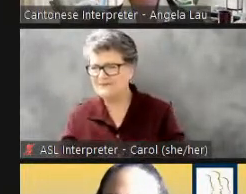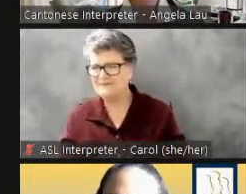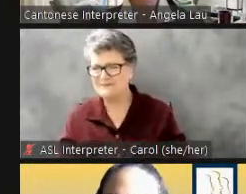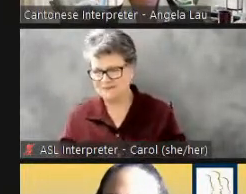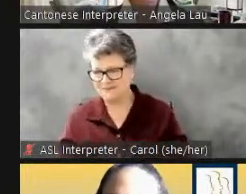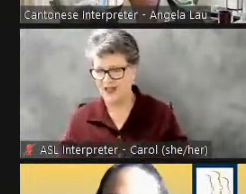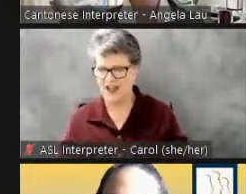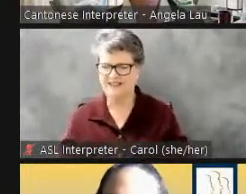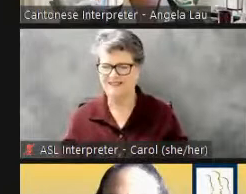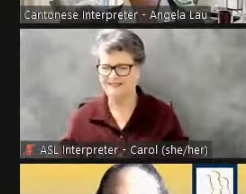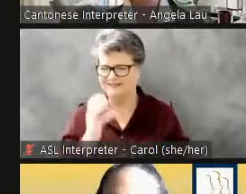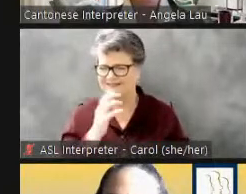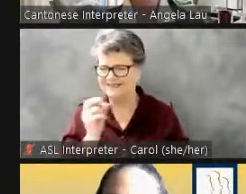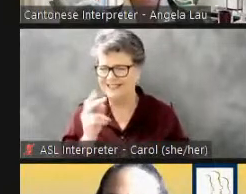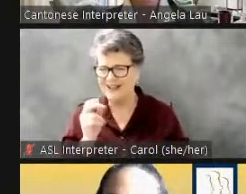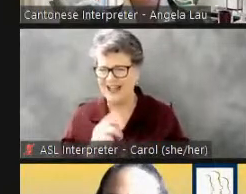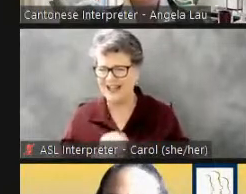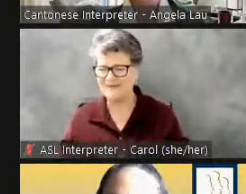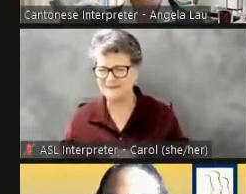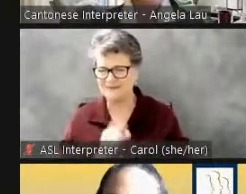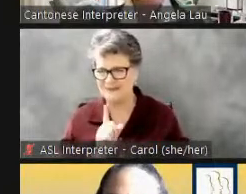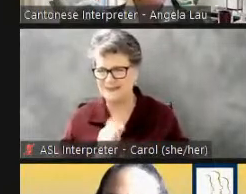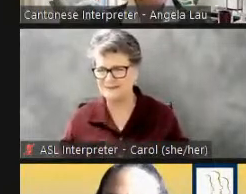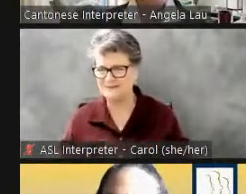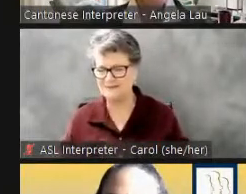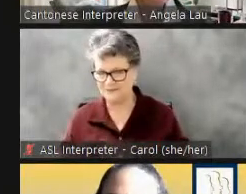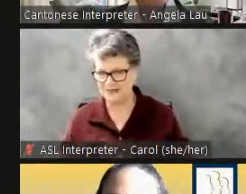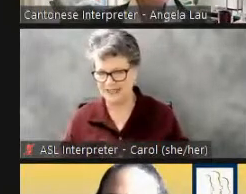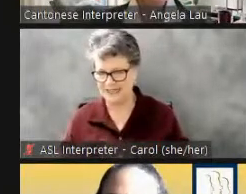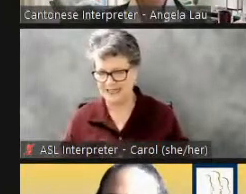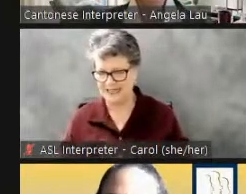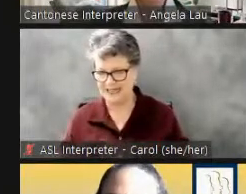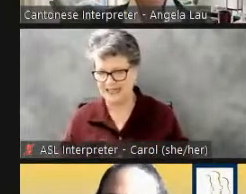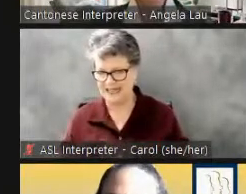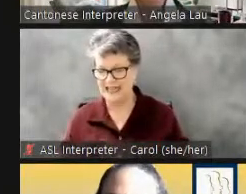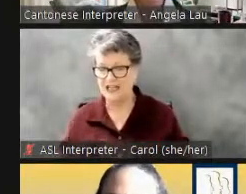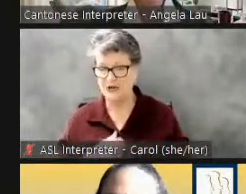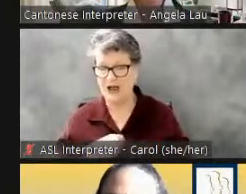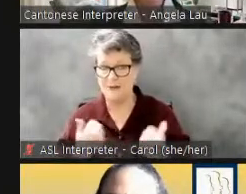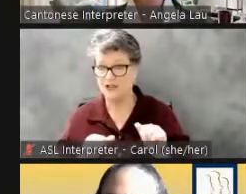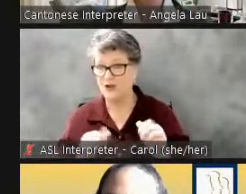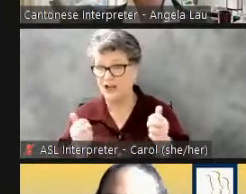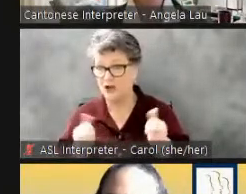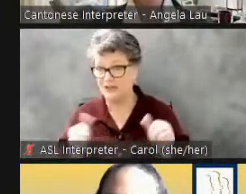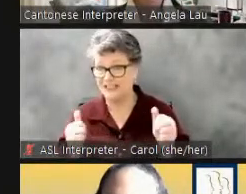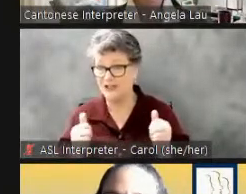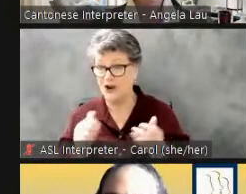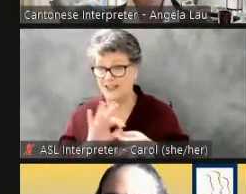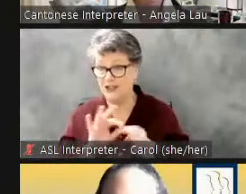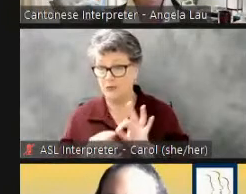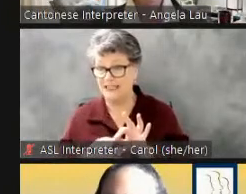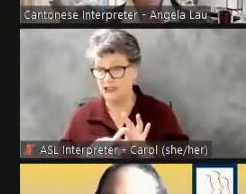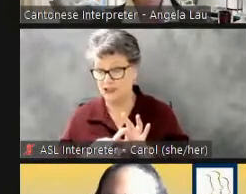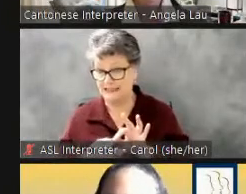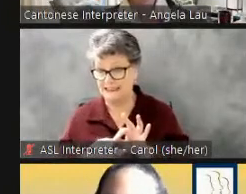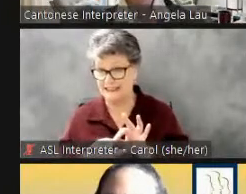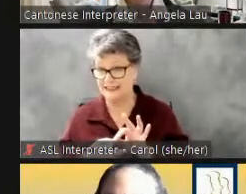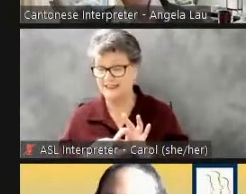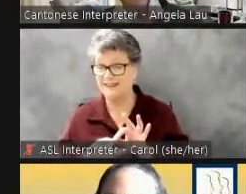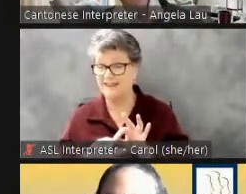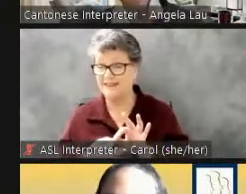Oh no, and Lupe can't hear it. Okay. I'm going to try to restart our interpretation. Give me one